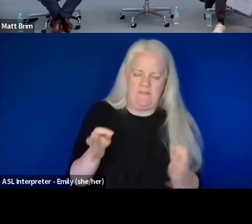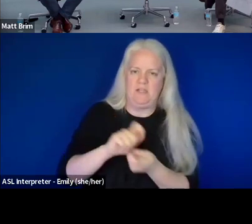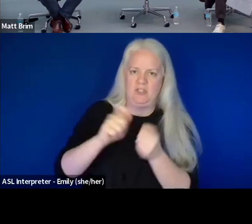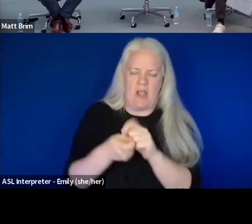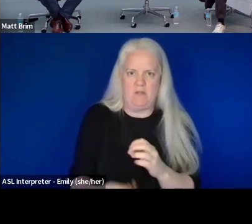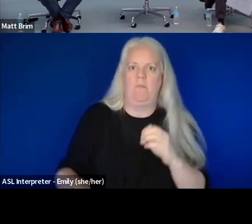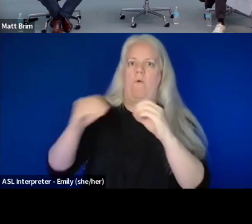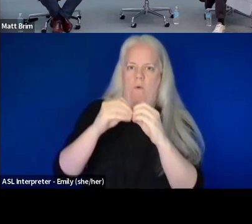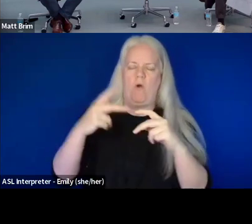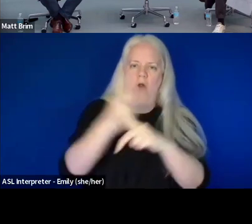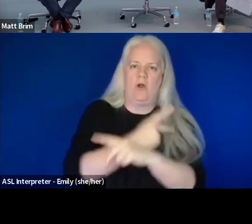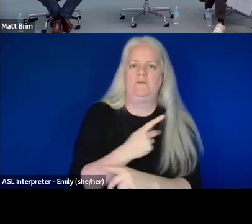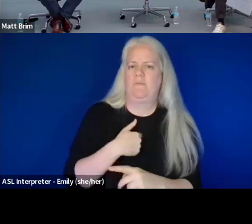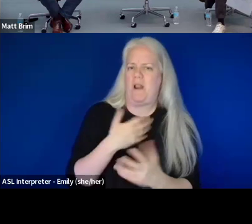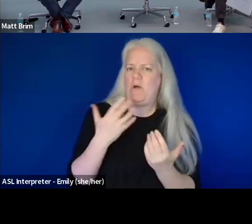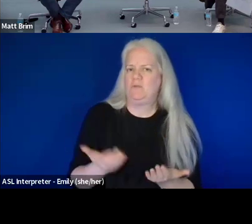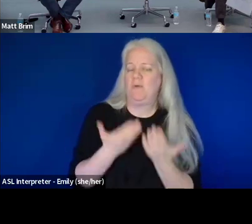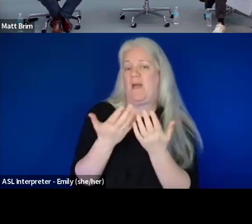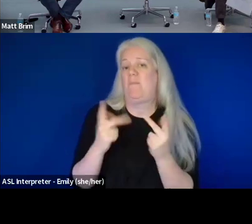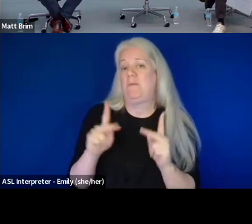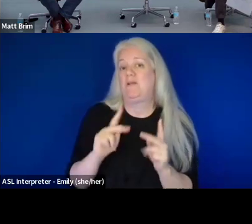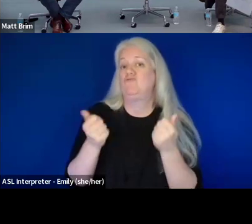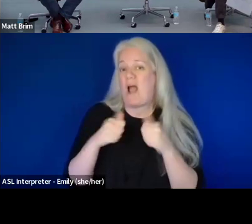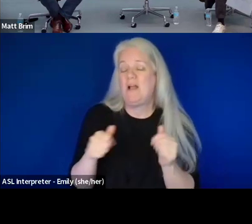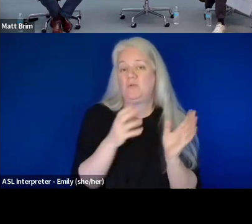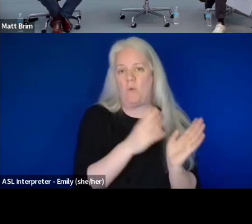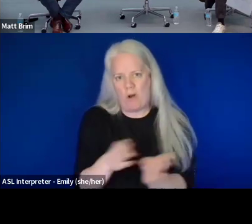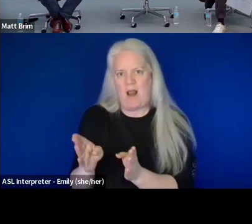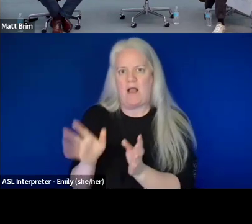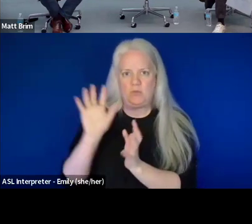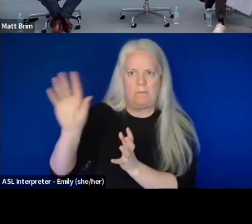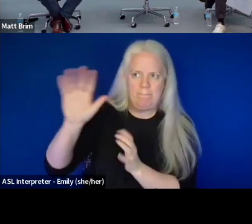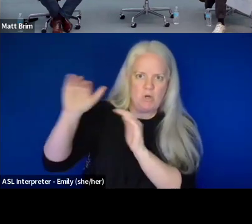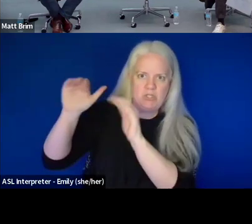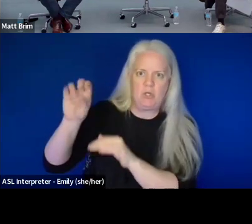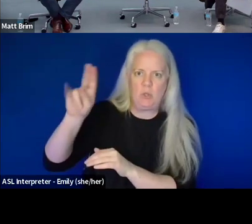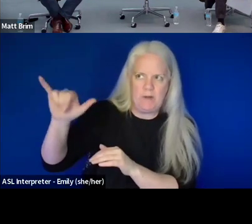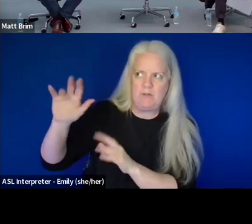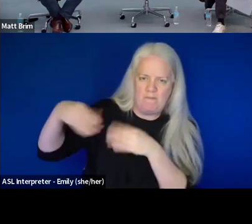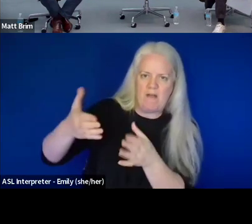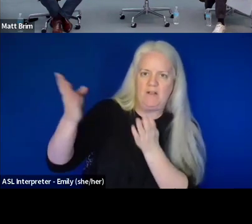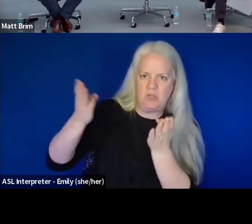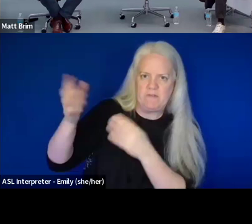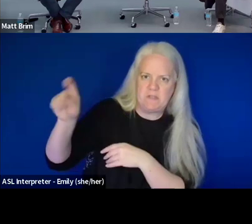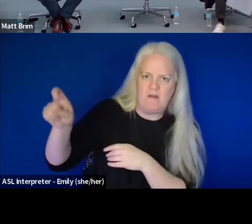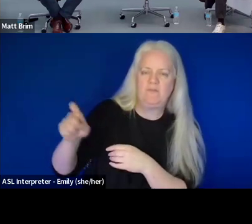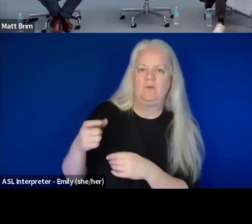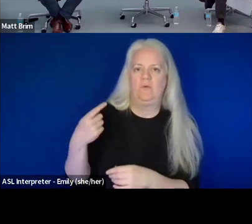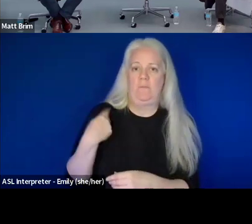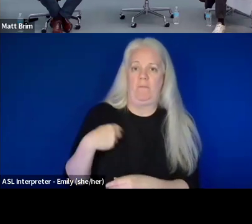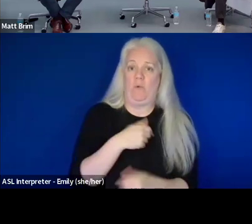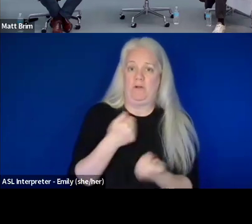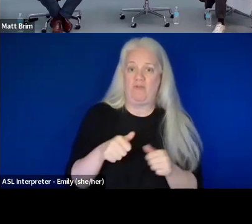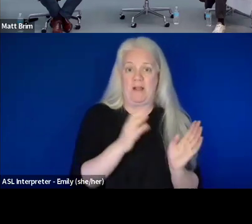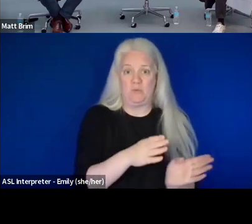like people are trying to organize to push CUNY to provide services that, as people who are trying to organize, we know